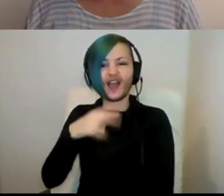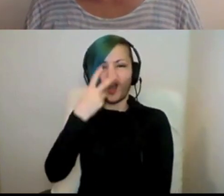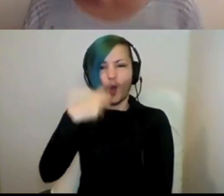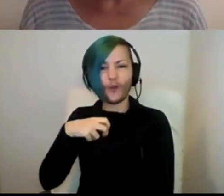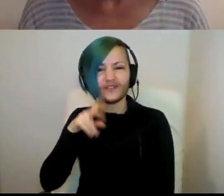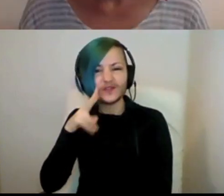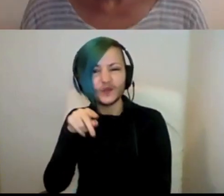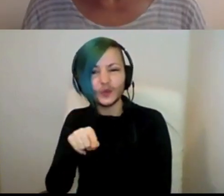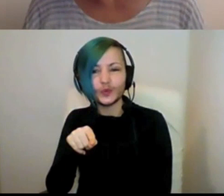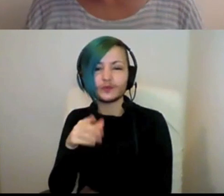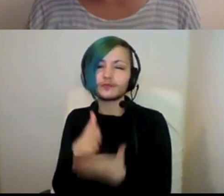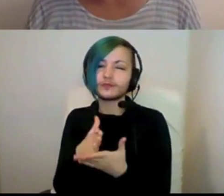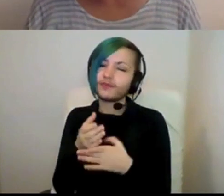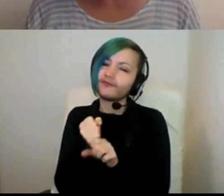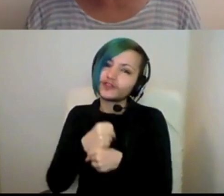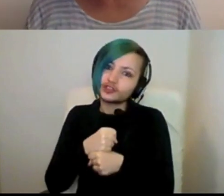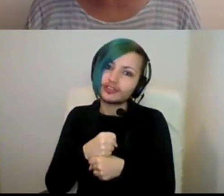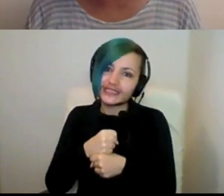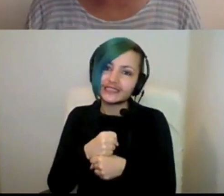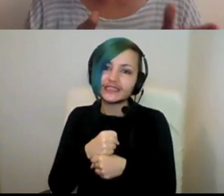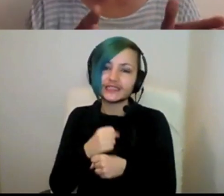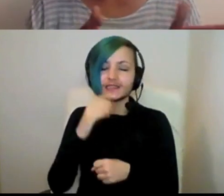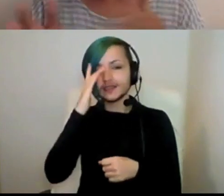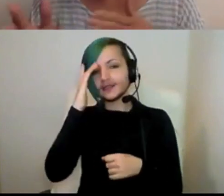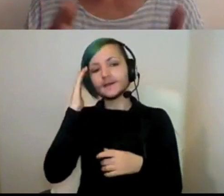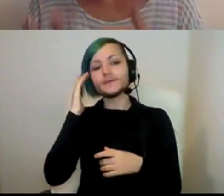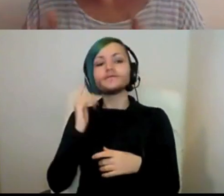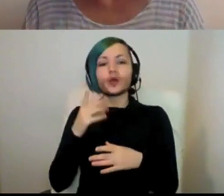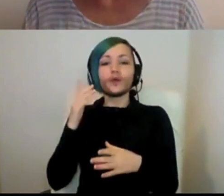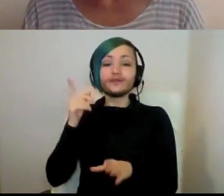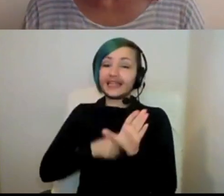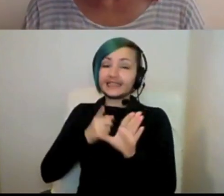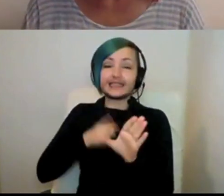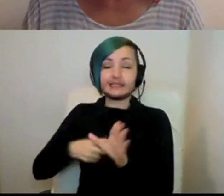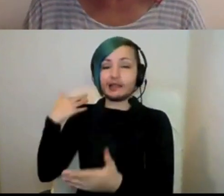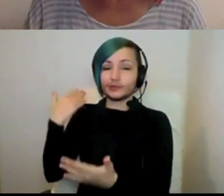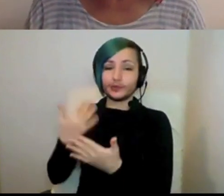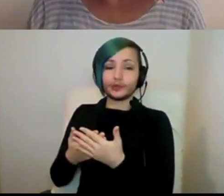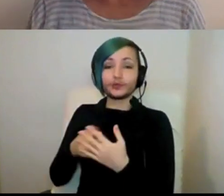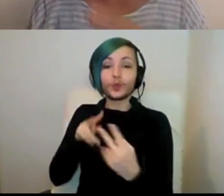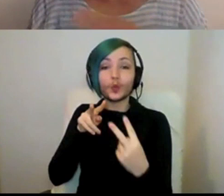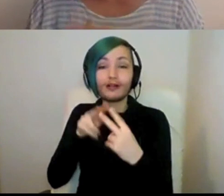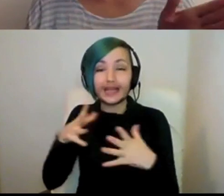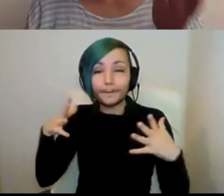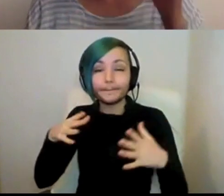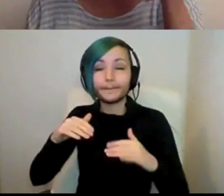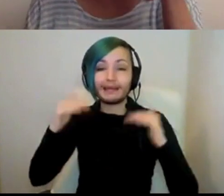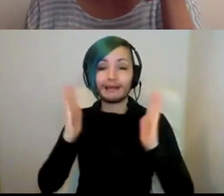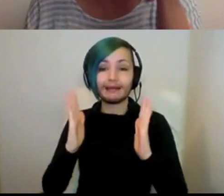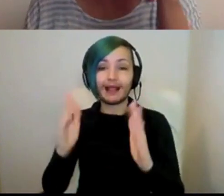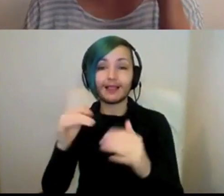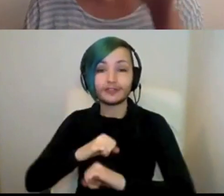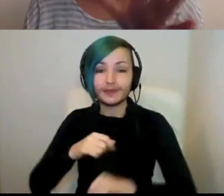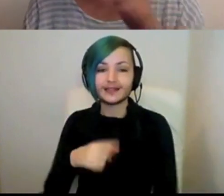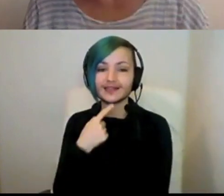it's very frustrating. And, you know, for years, whenever we try and contact a major gallery, they would just sort of